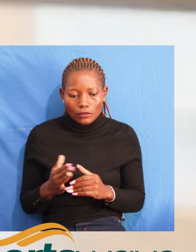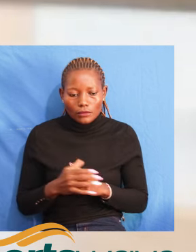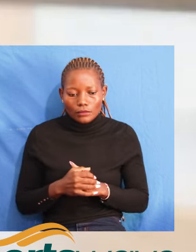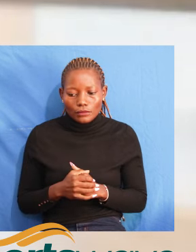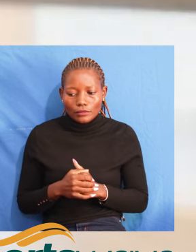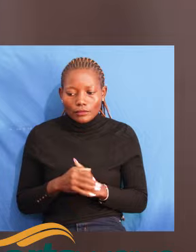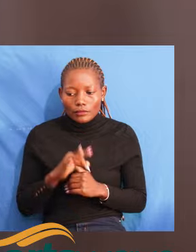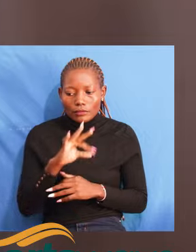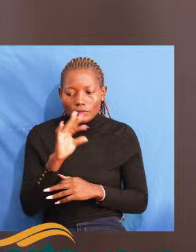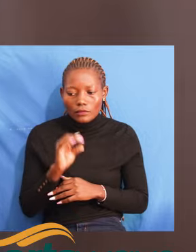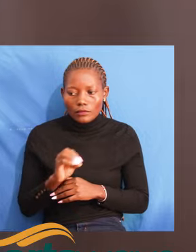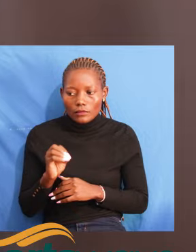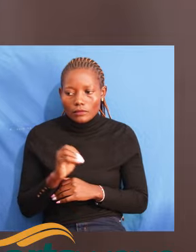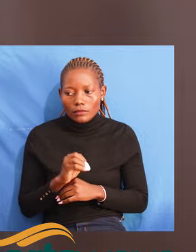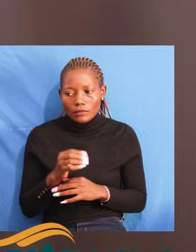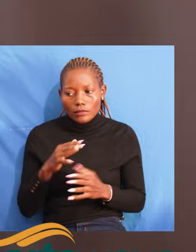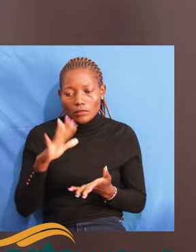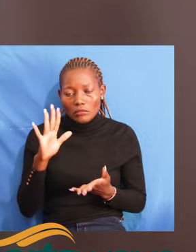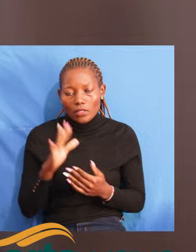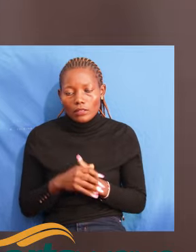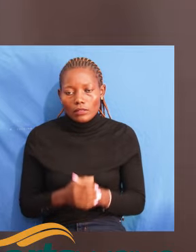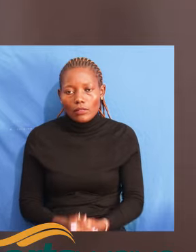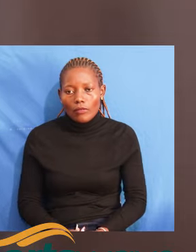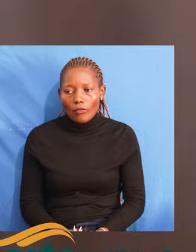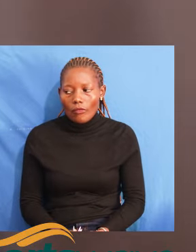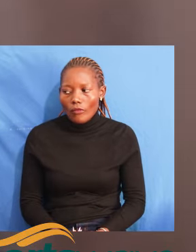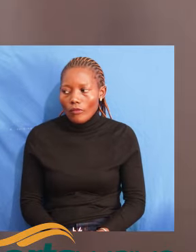3% is still very big,